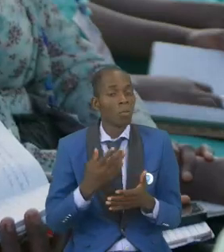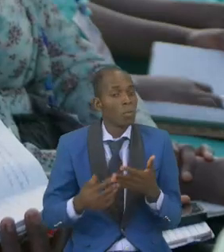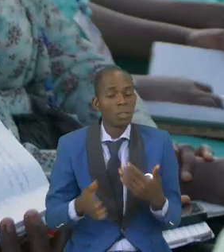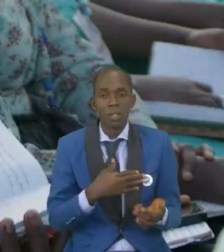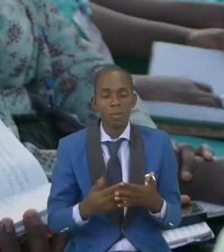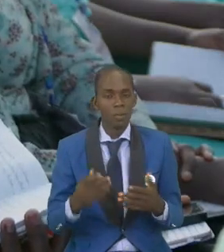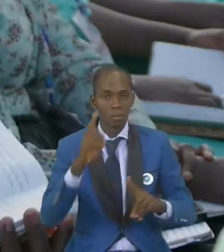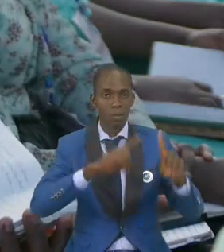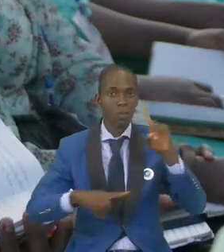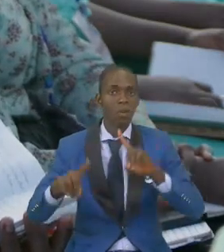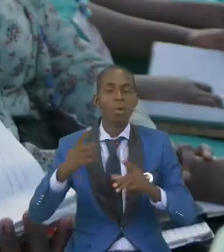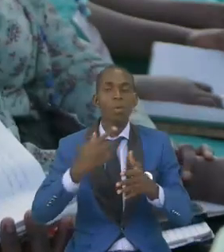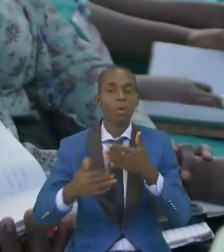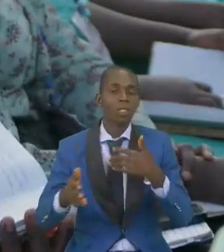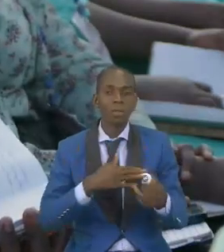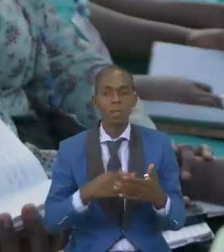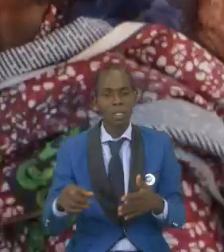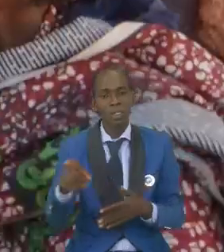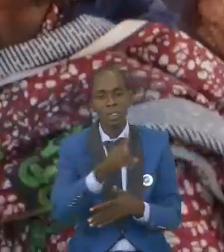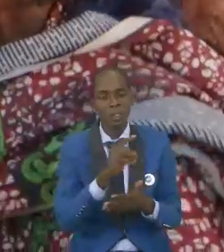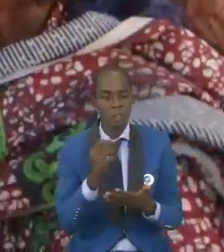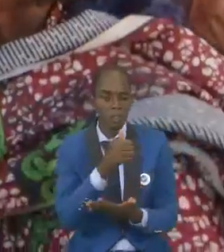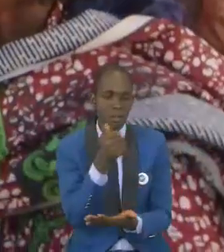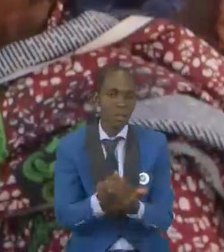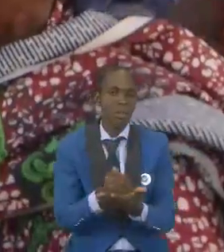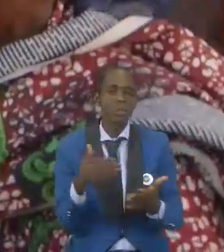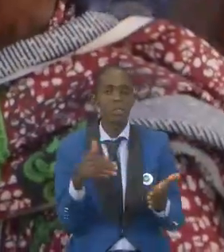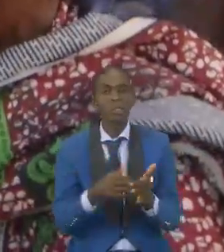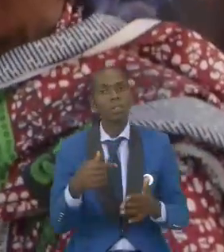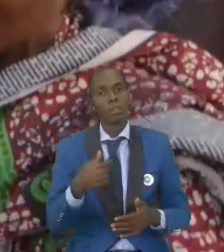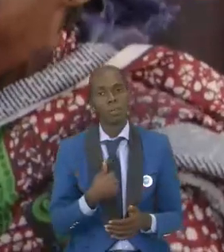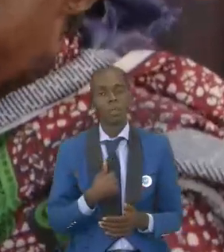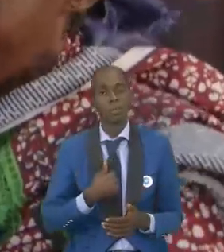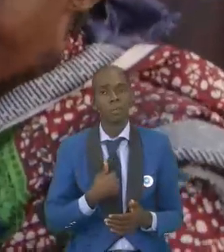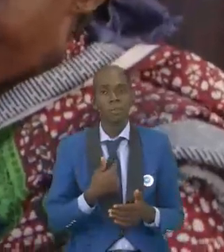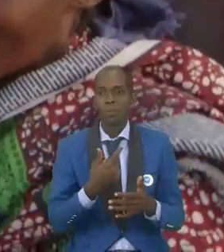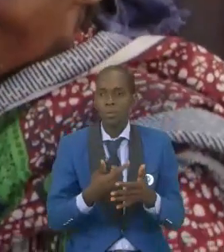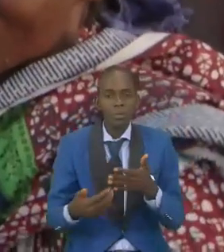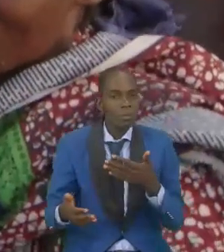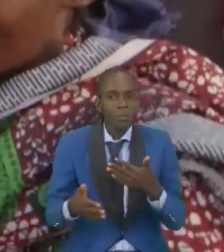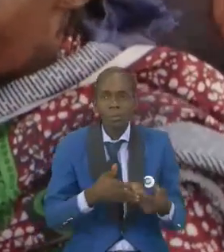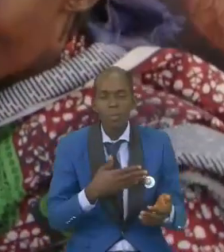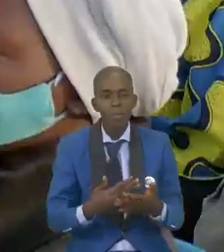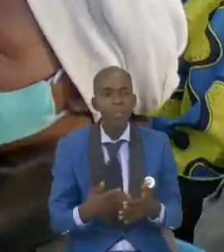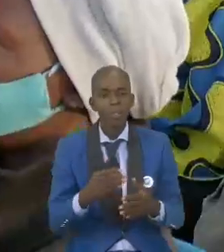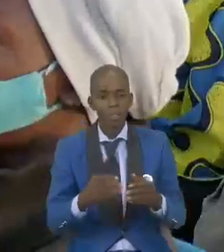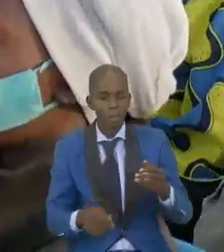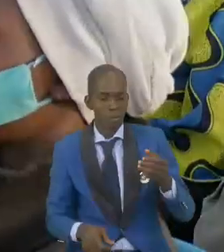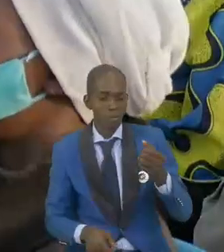me, say that. Whatever they sign against me, whatever padlock they lock against